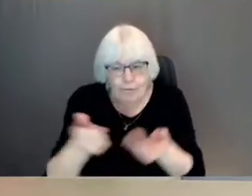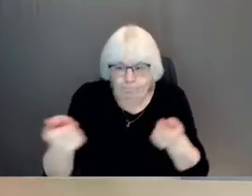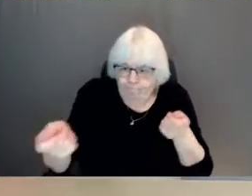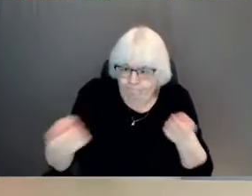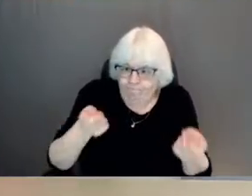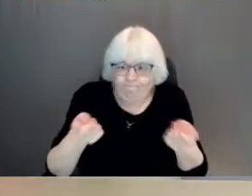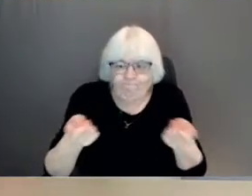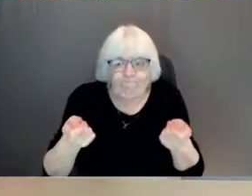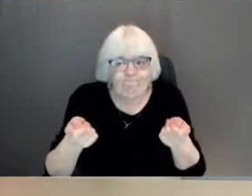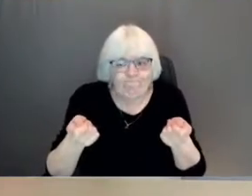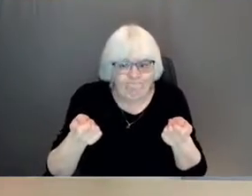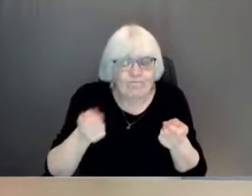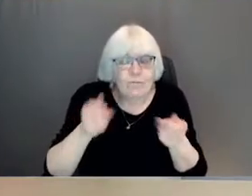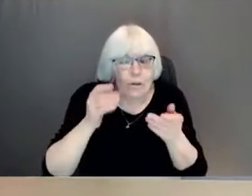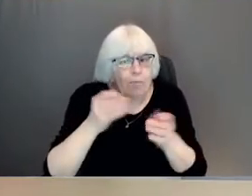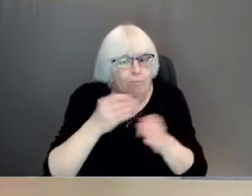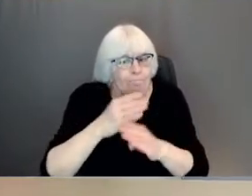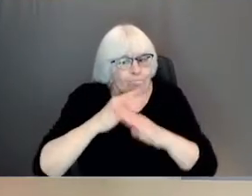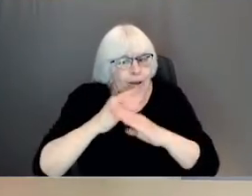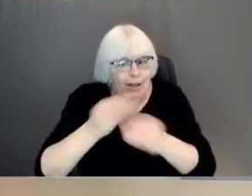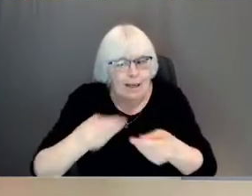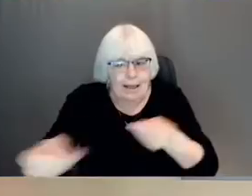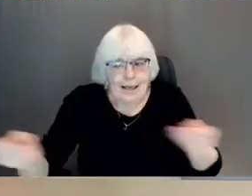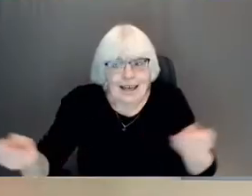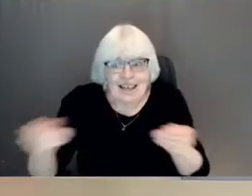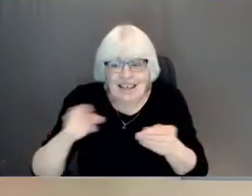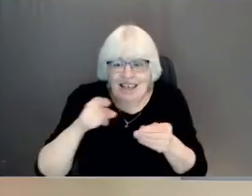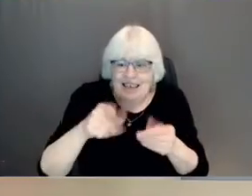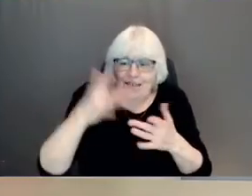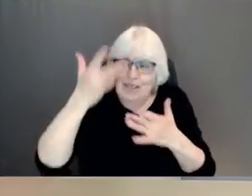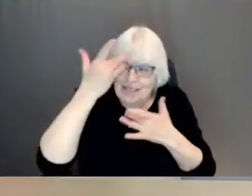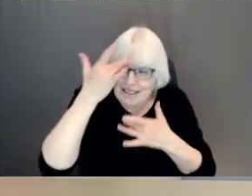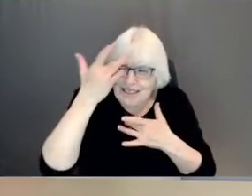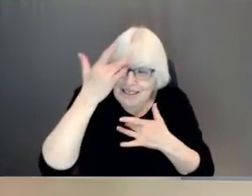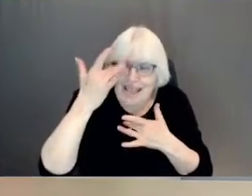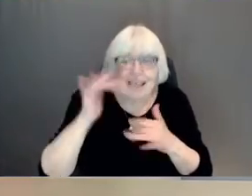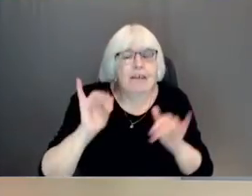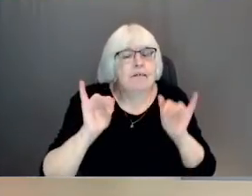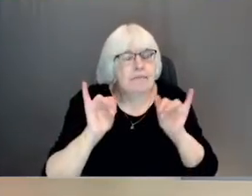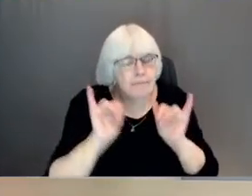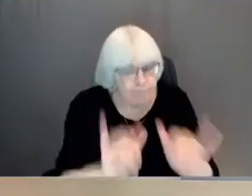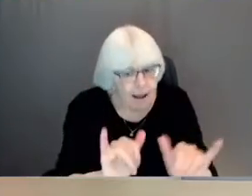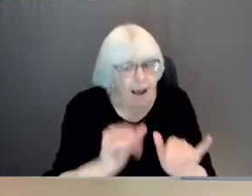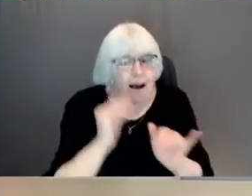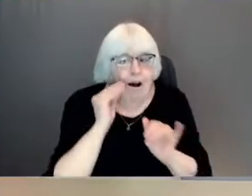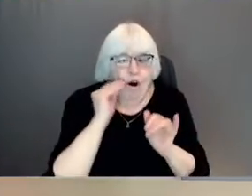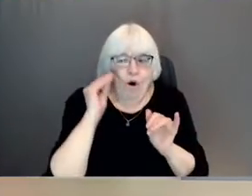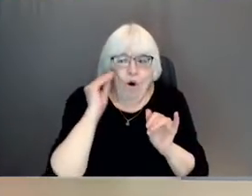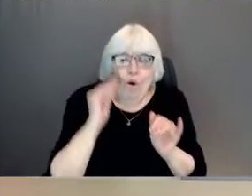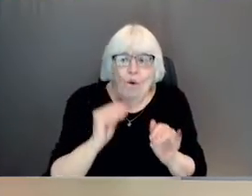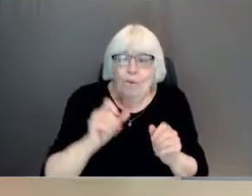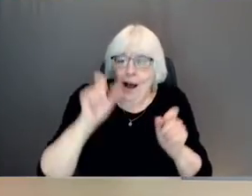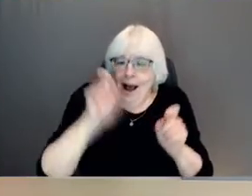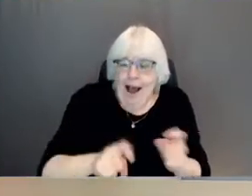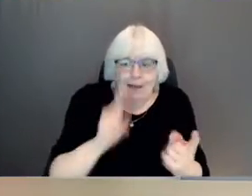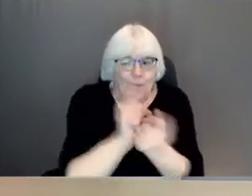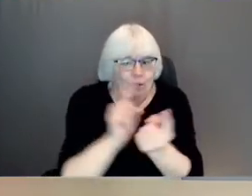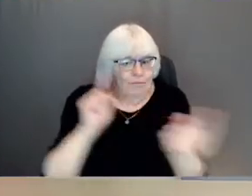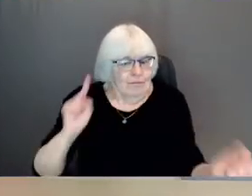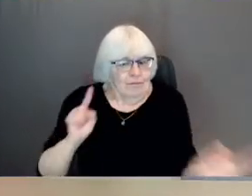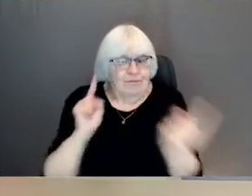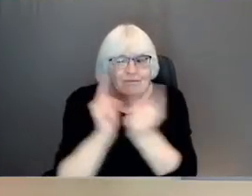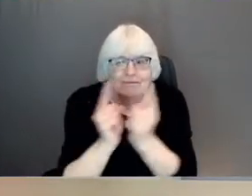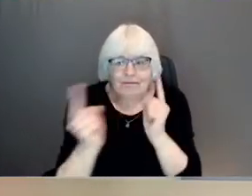when sick, physical distancing, hand hygiene, and respiratory etiquette. Masks are required in indoor spaces